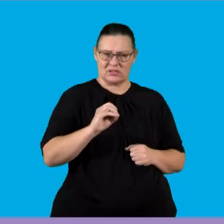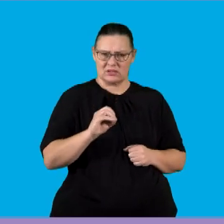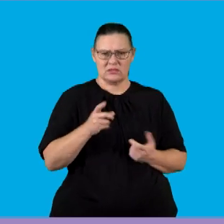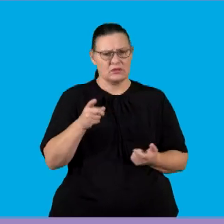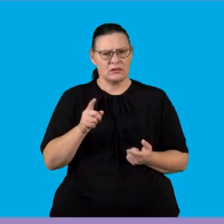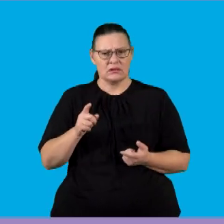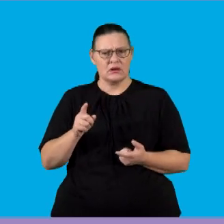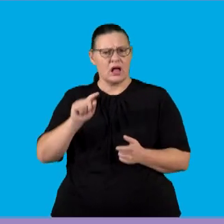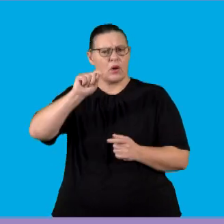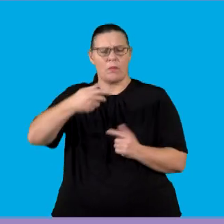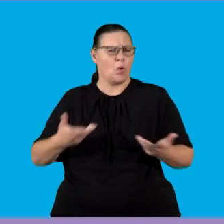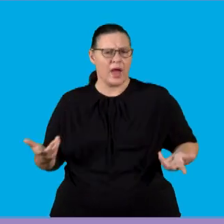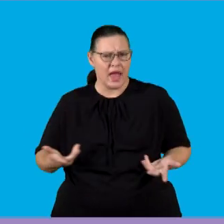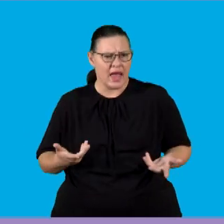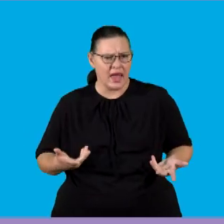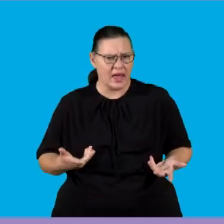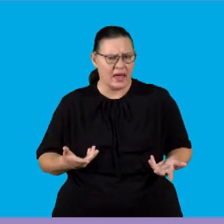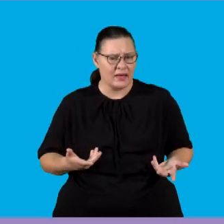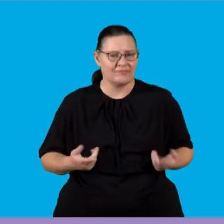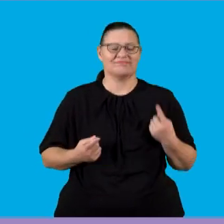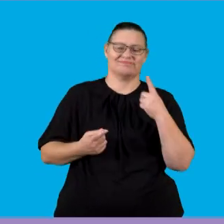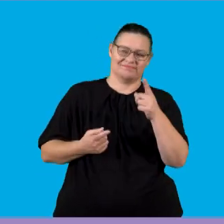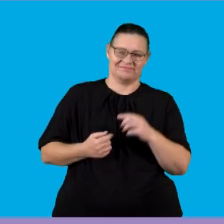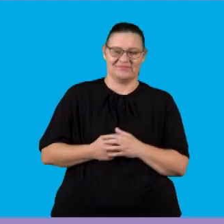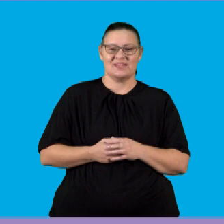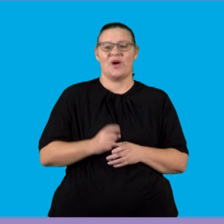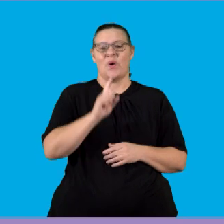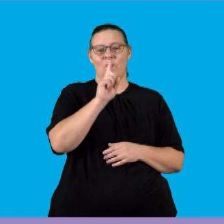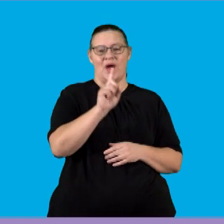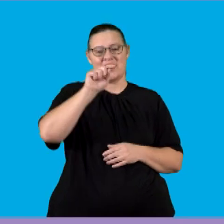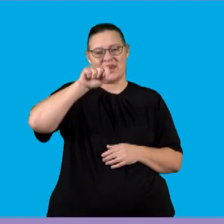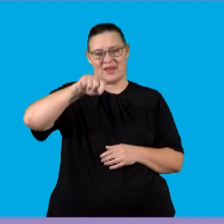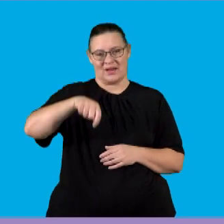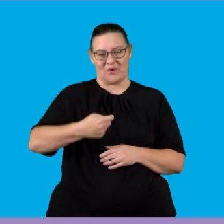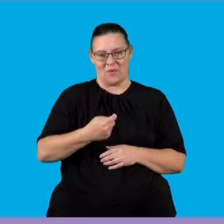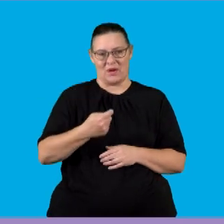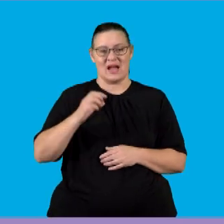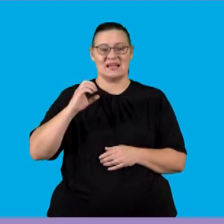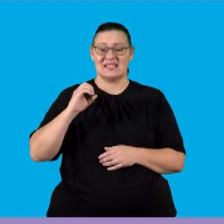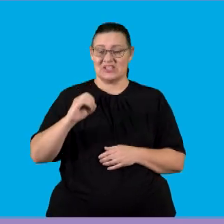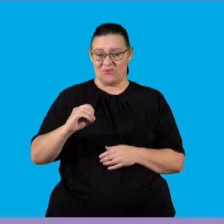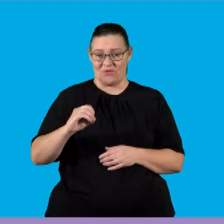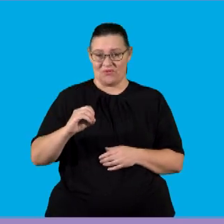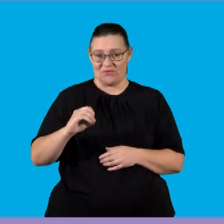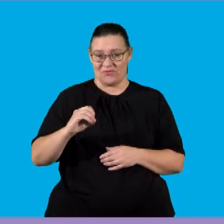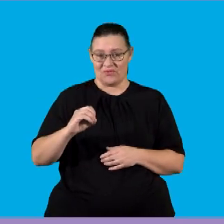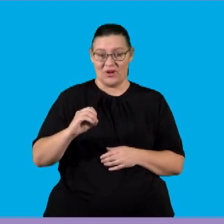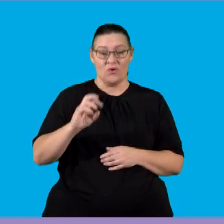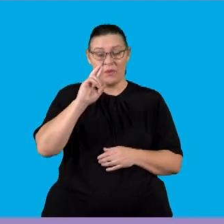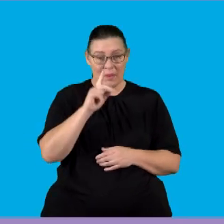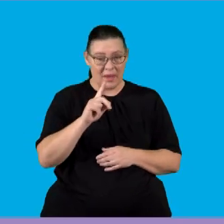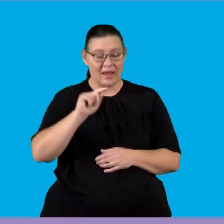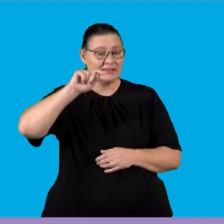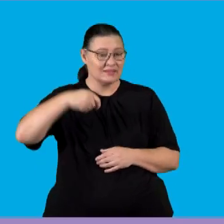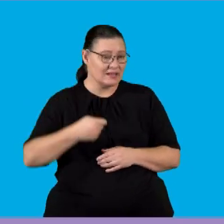you think the decimal is going to be there for 100? Yes, it is going to be 1,0. Remember,